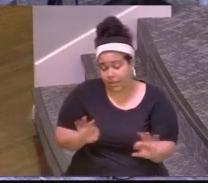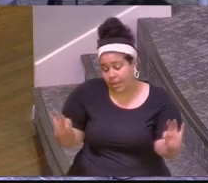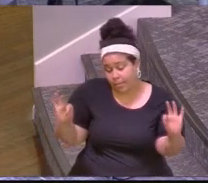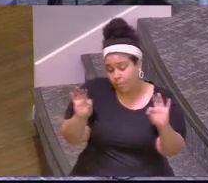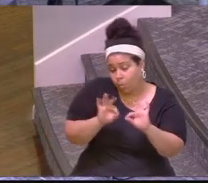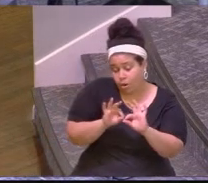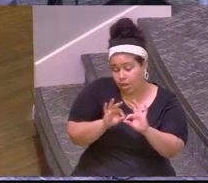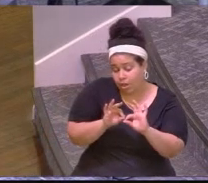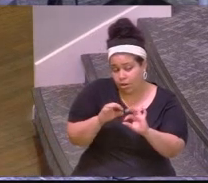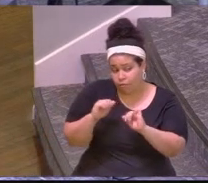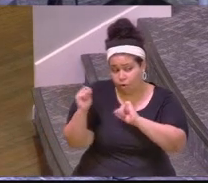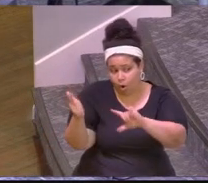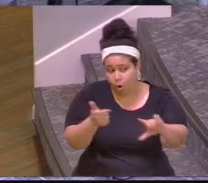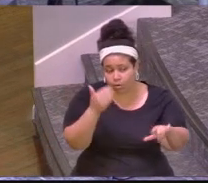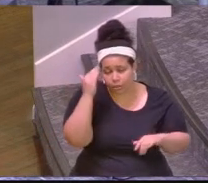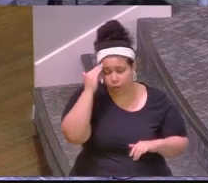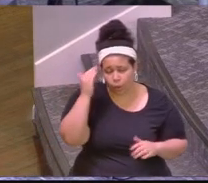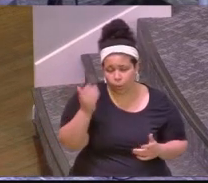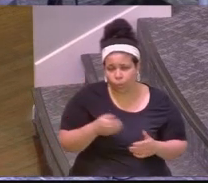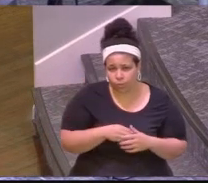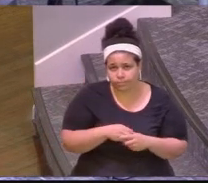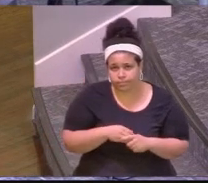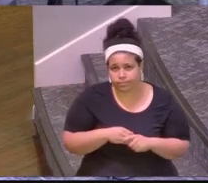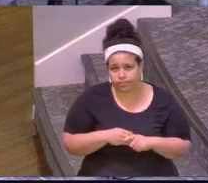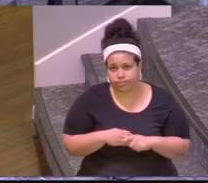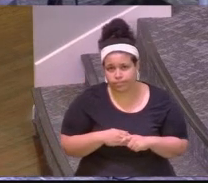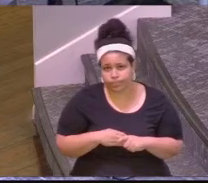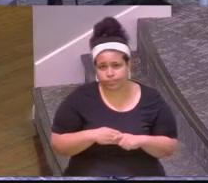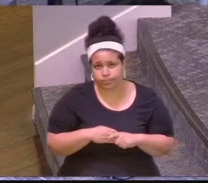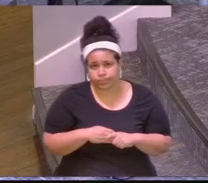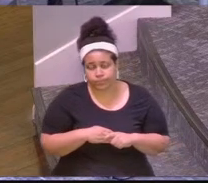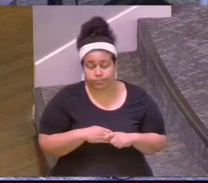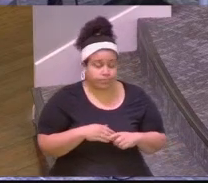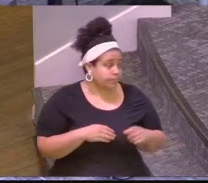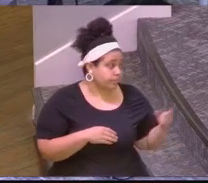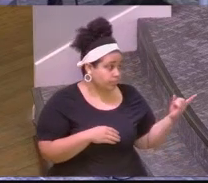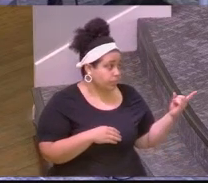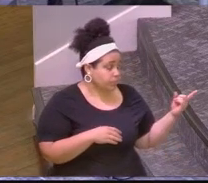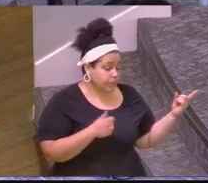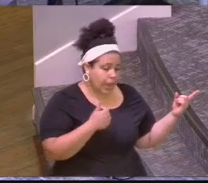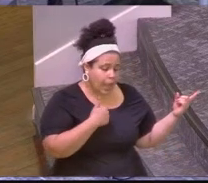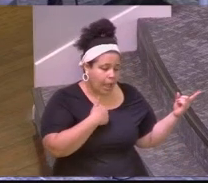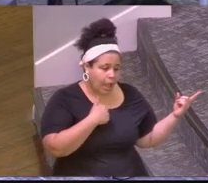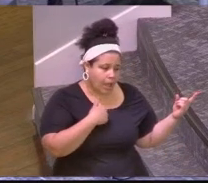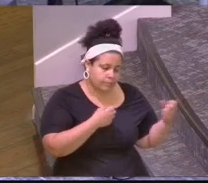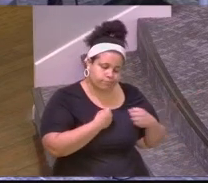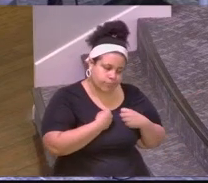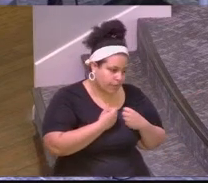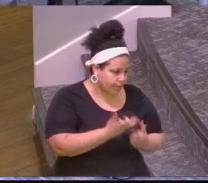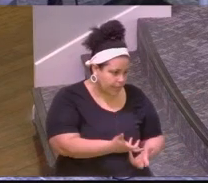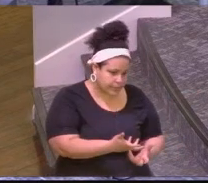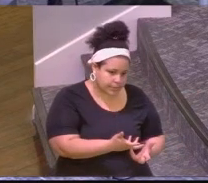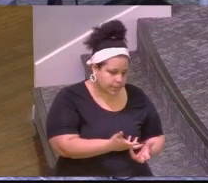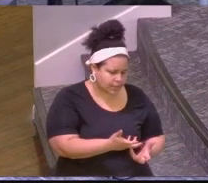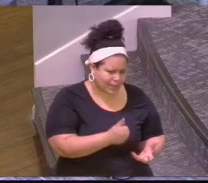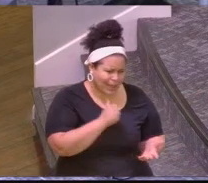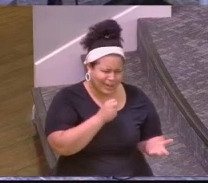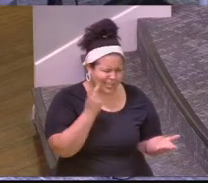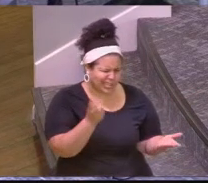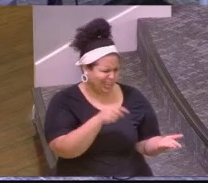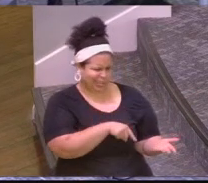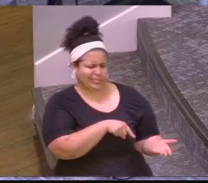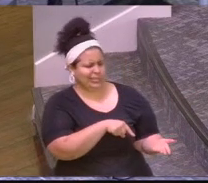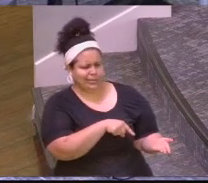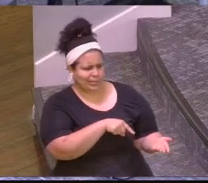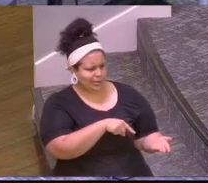from everybody as well. So I'll confess that I don't think I saw this in an